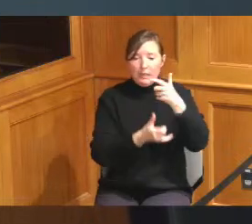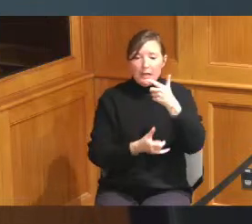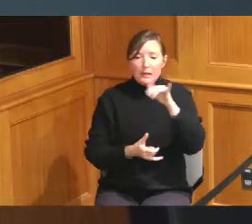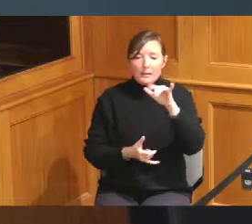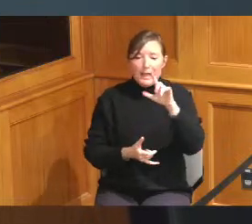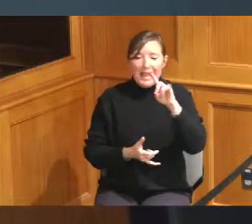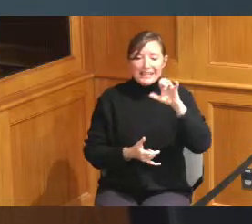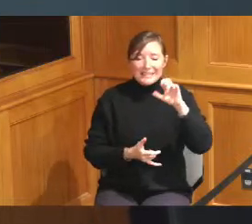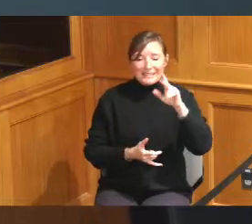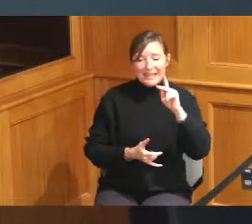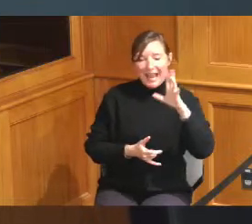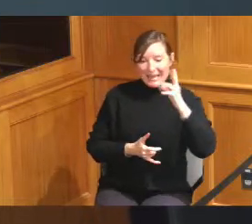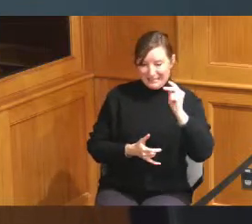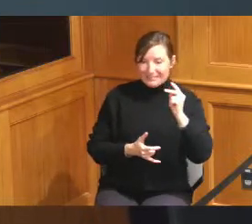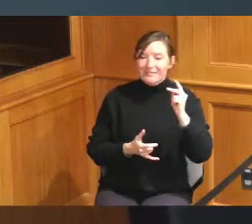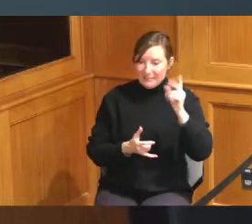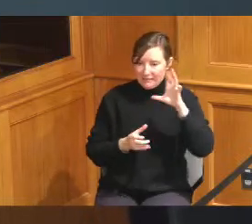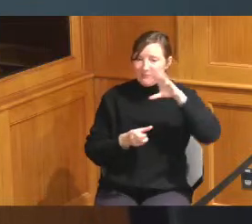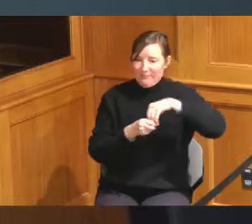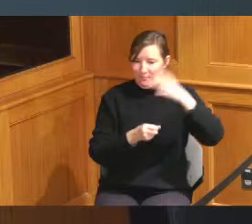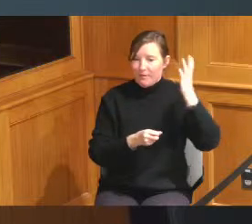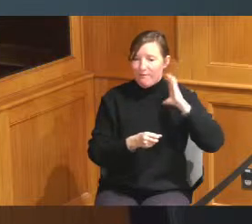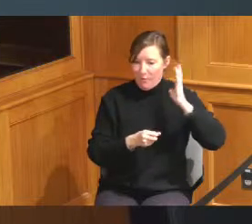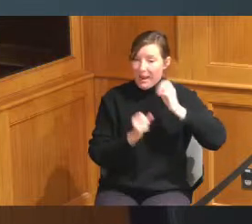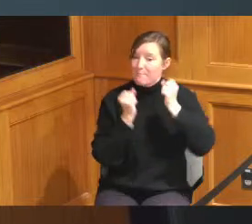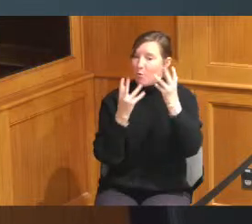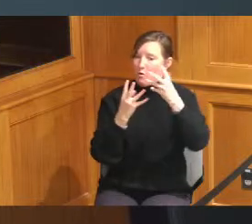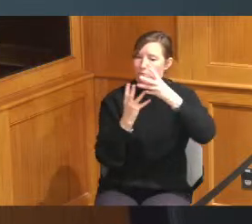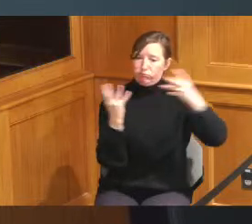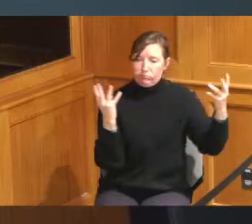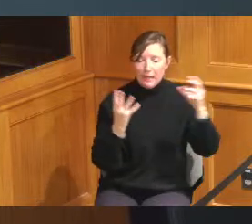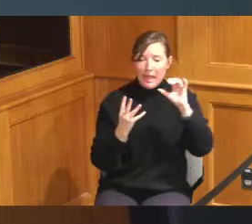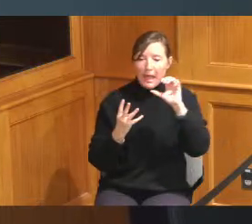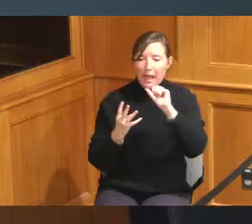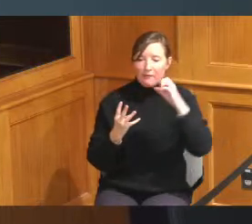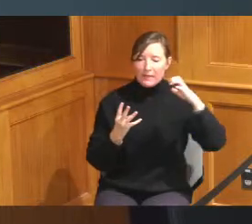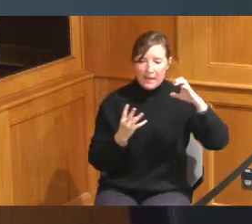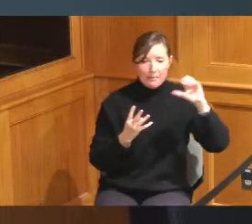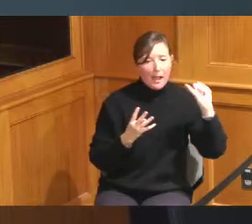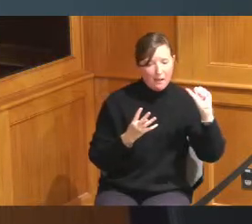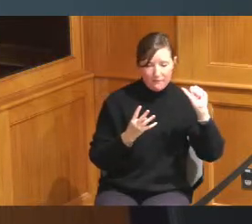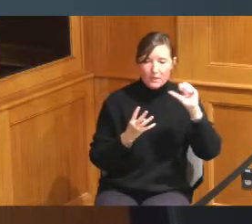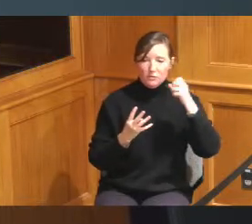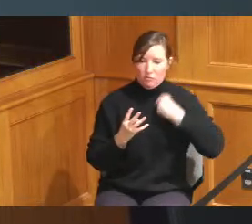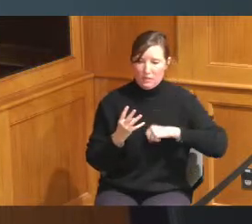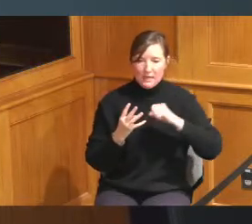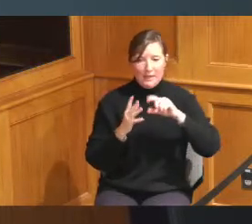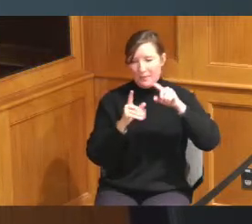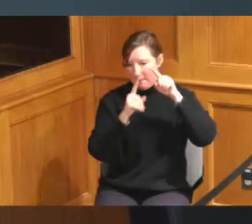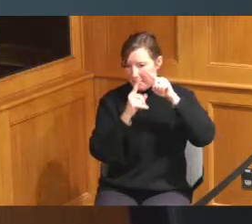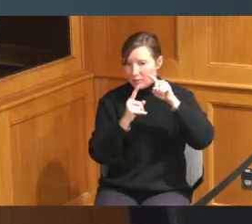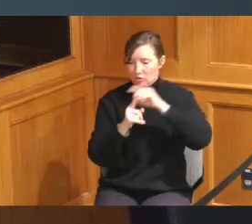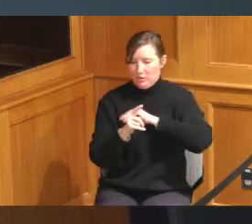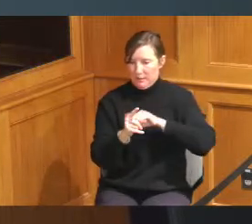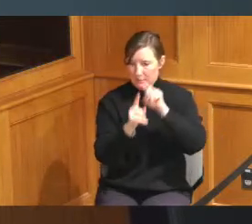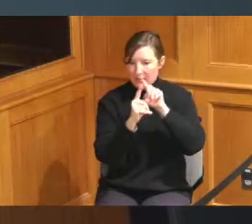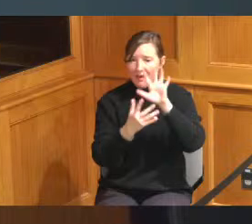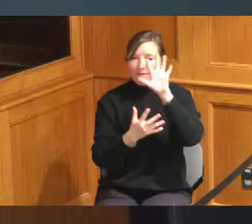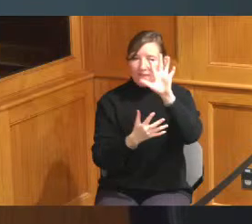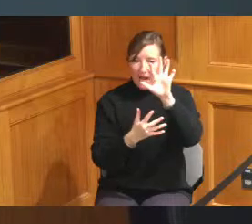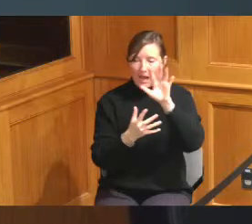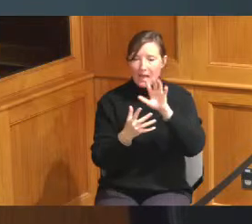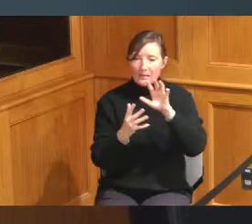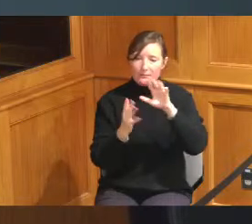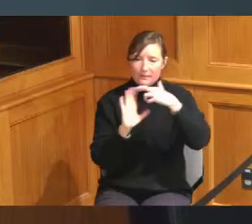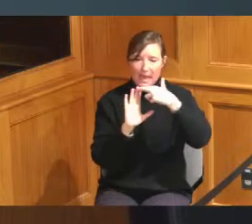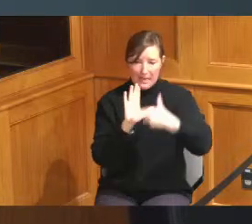more. And whereas Alpha Kappa Alpha Sorority Incorporated was founded on a mission of 5 basic tenets that have